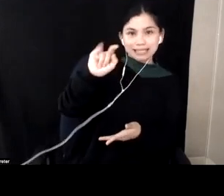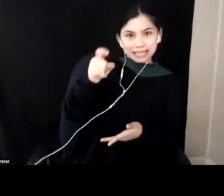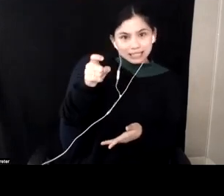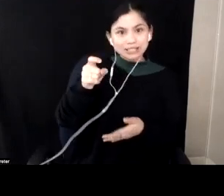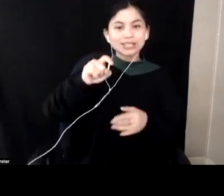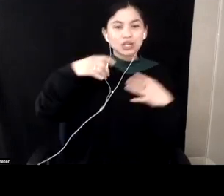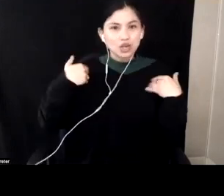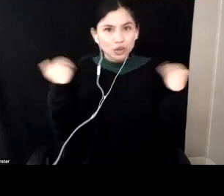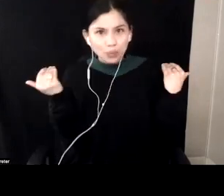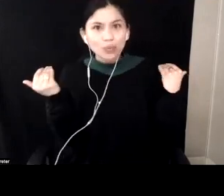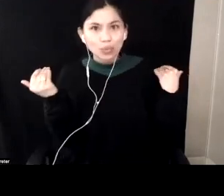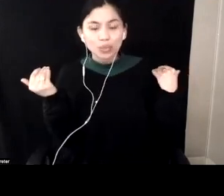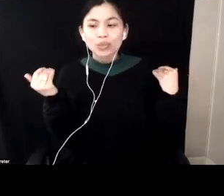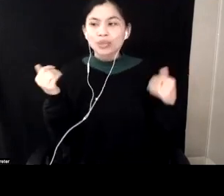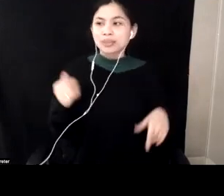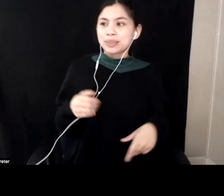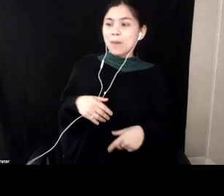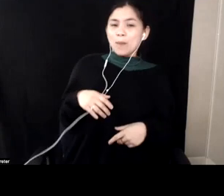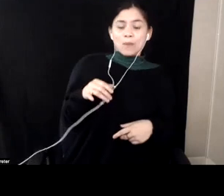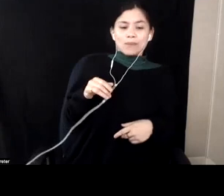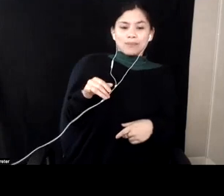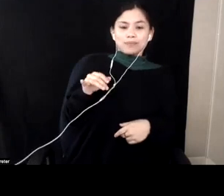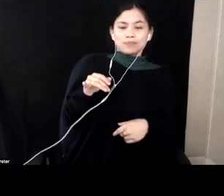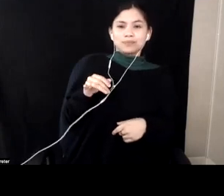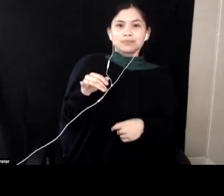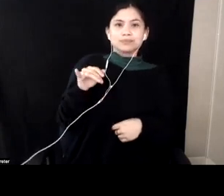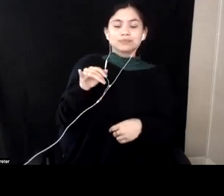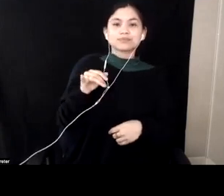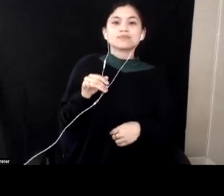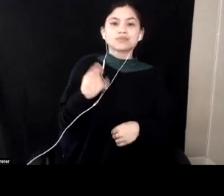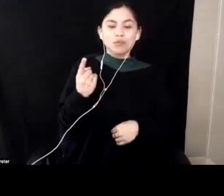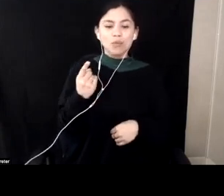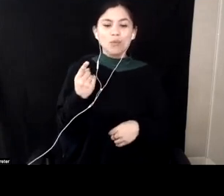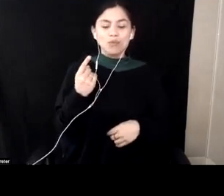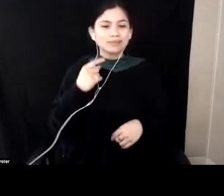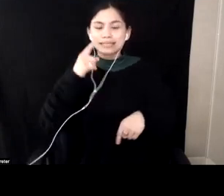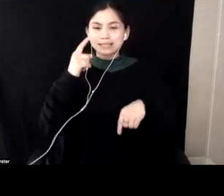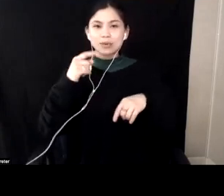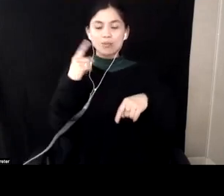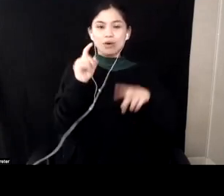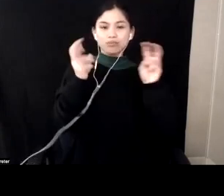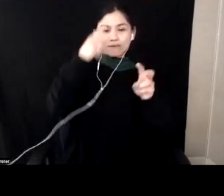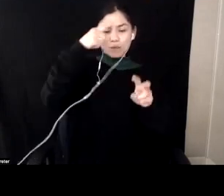their families. You can't do it alone. You have to do it together.